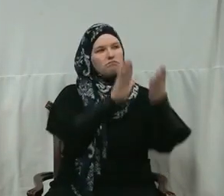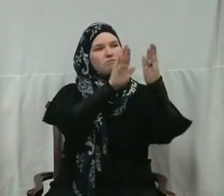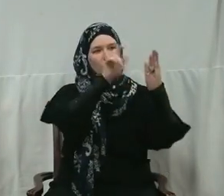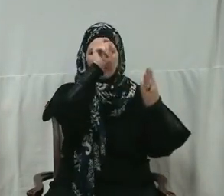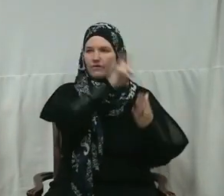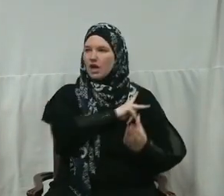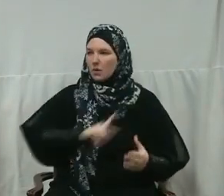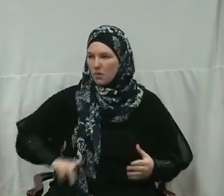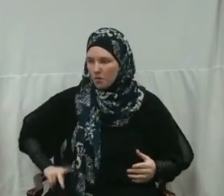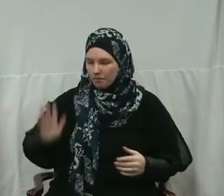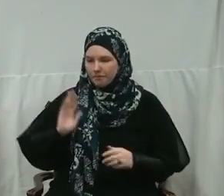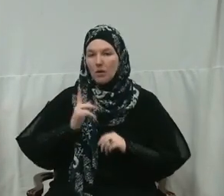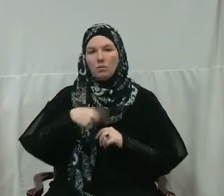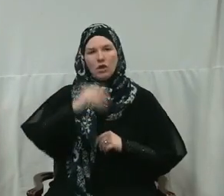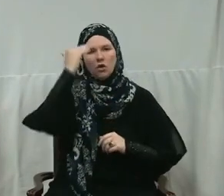We know the story of